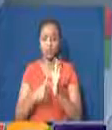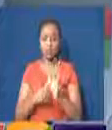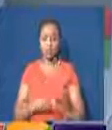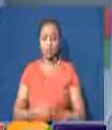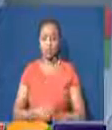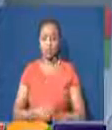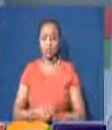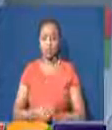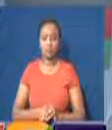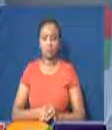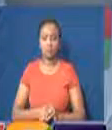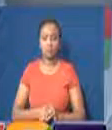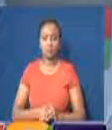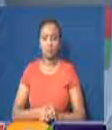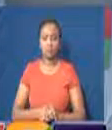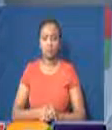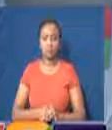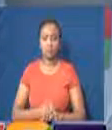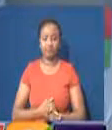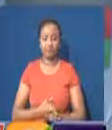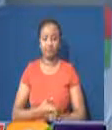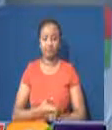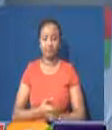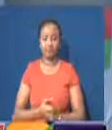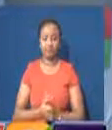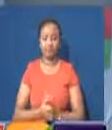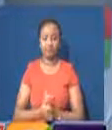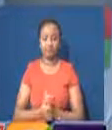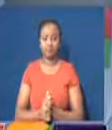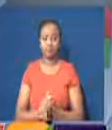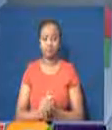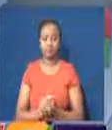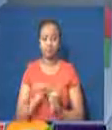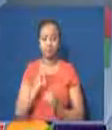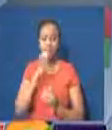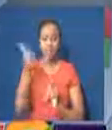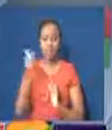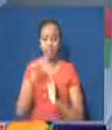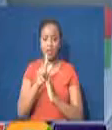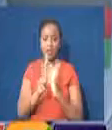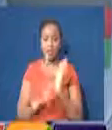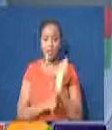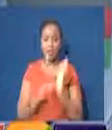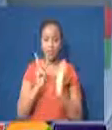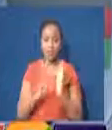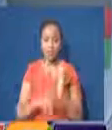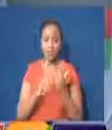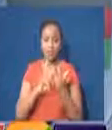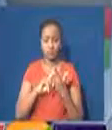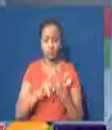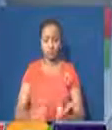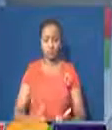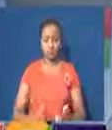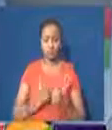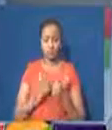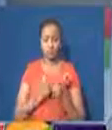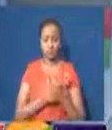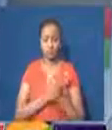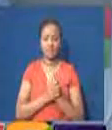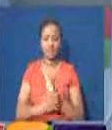there. The second example would be an area like life skills, where when you now look at it a bit more